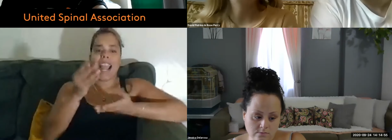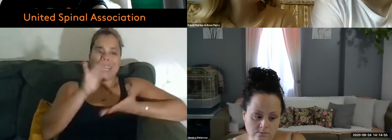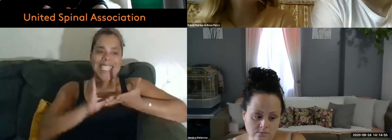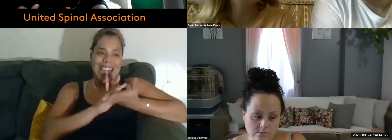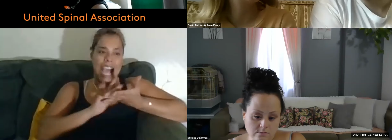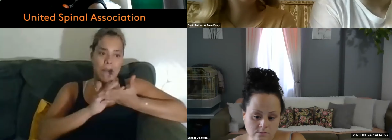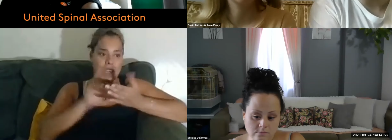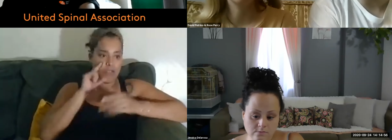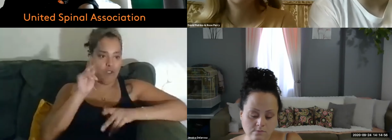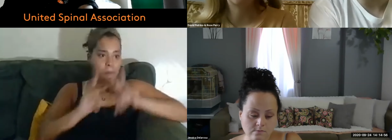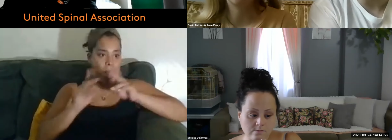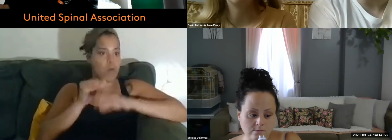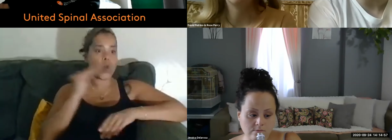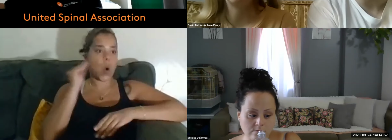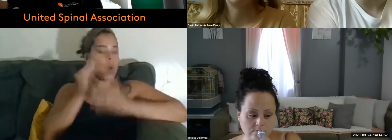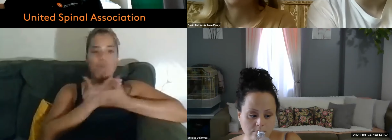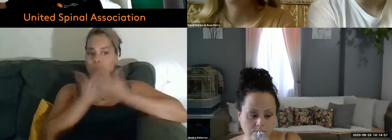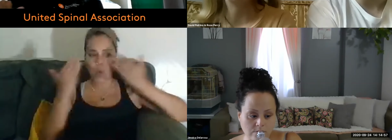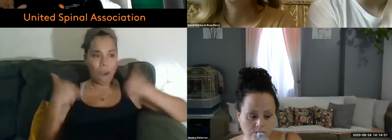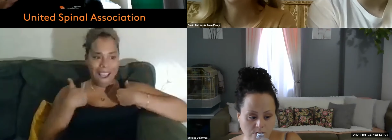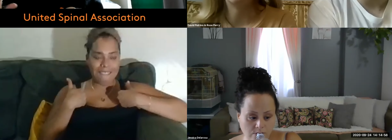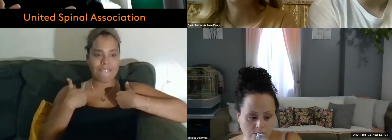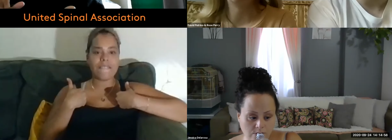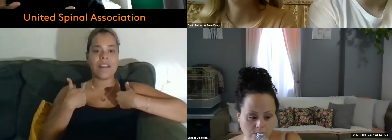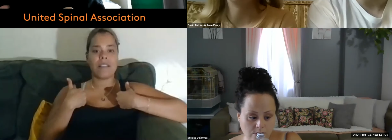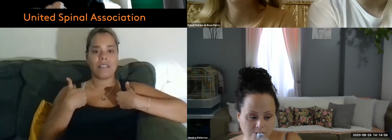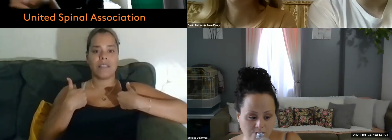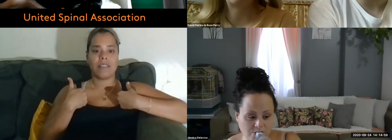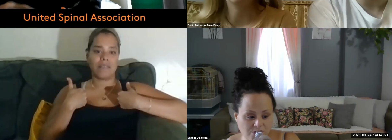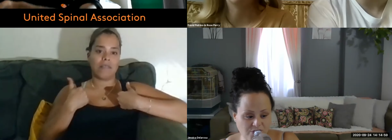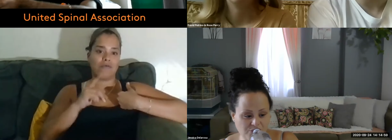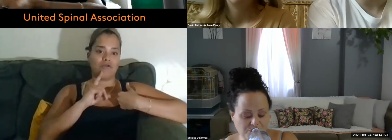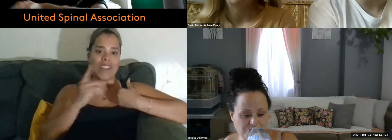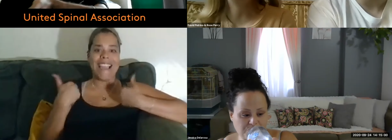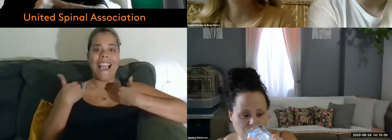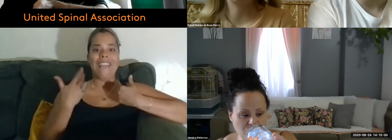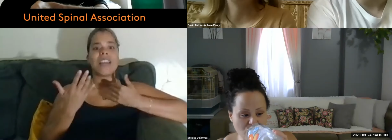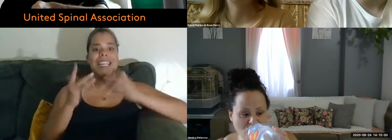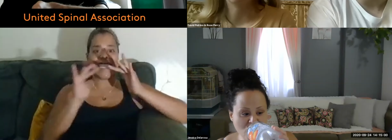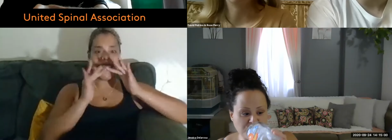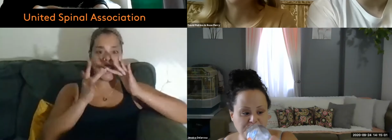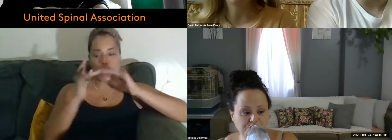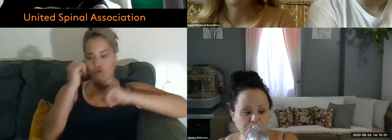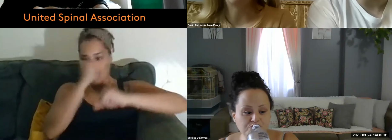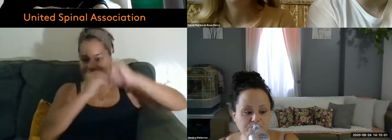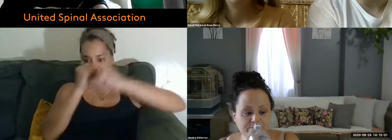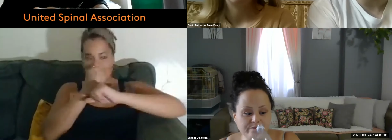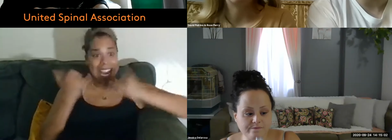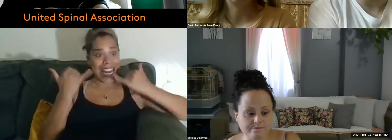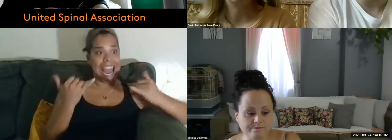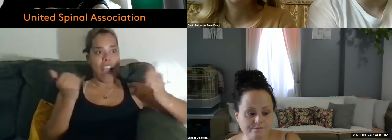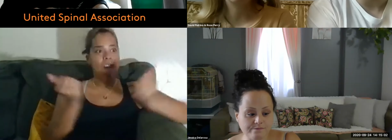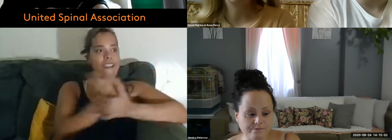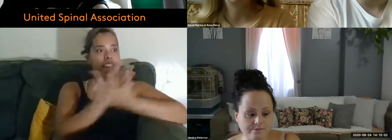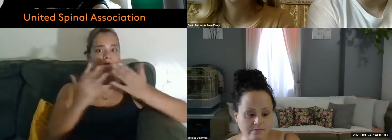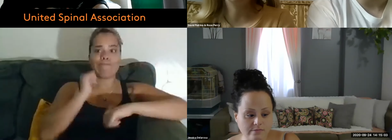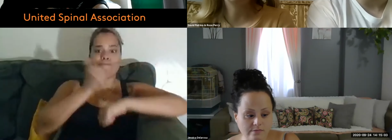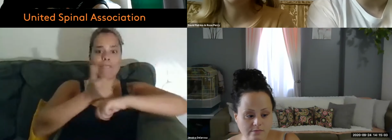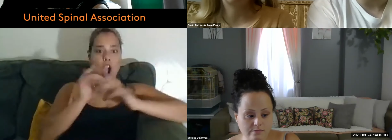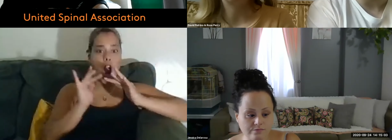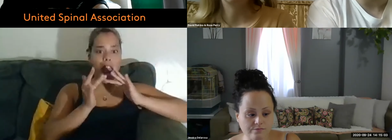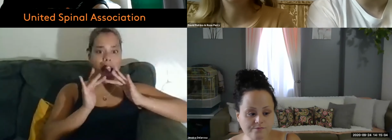everything has been shifting to digital strategies, like even having this over a Zoom webinar, everything is online now. There